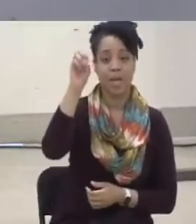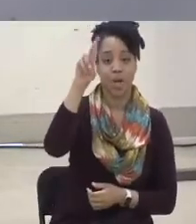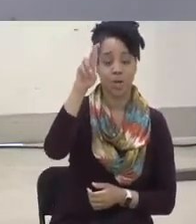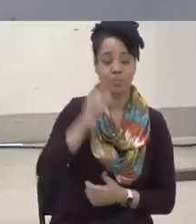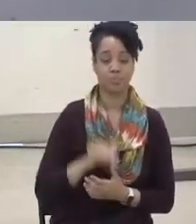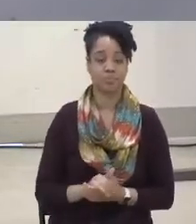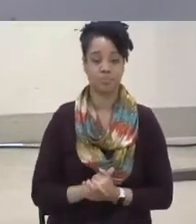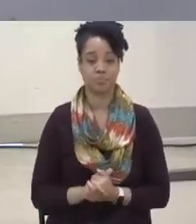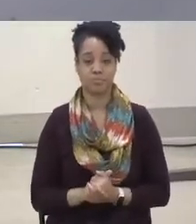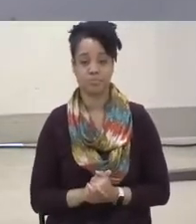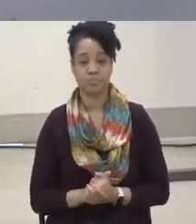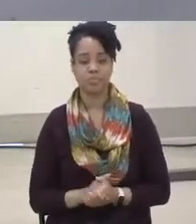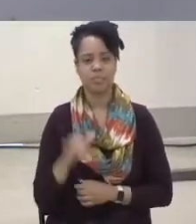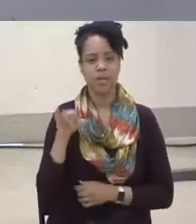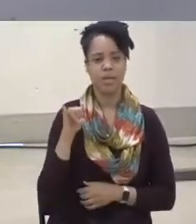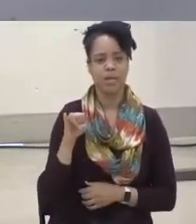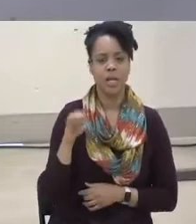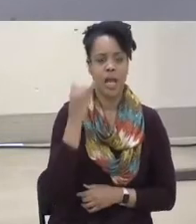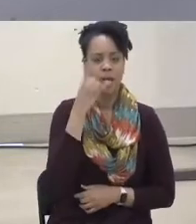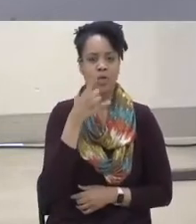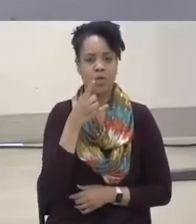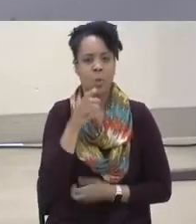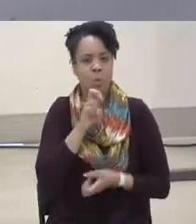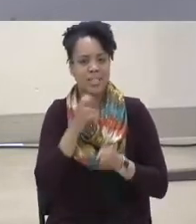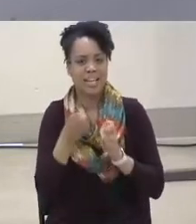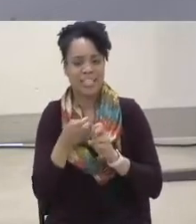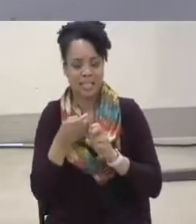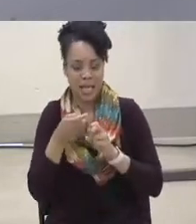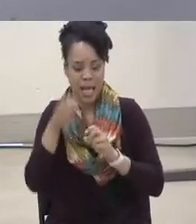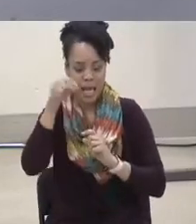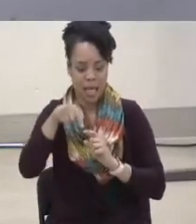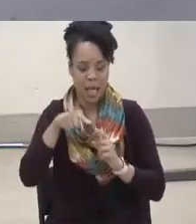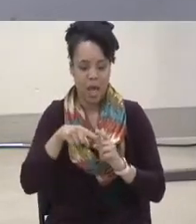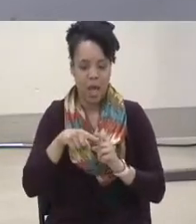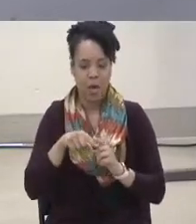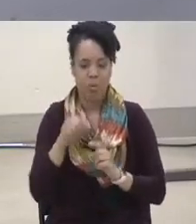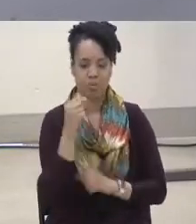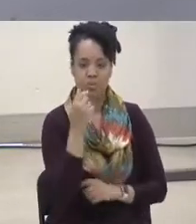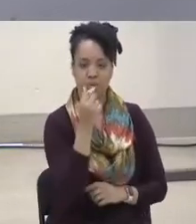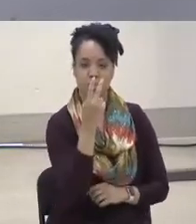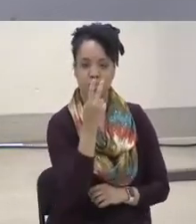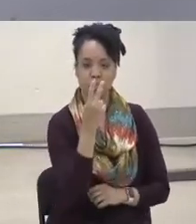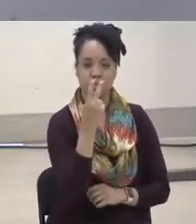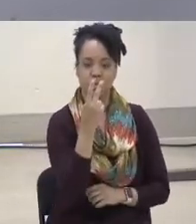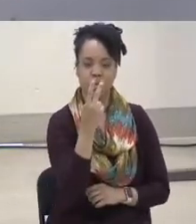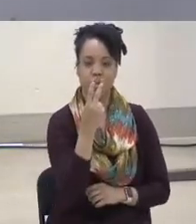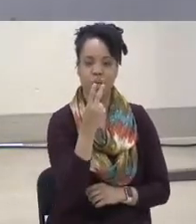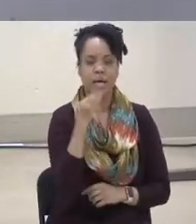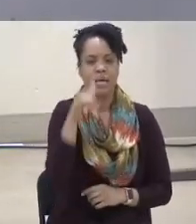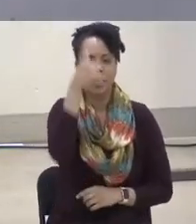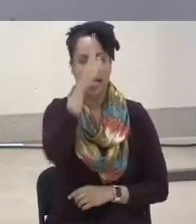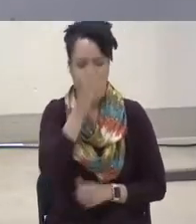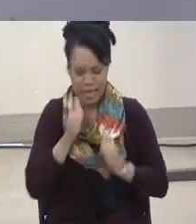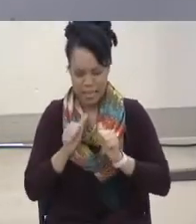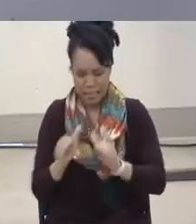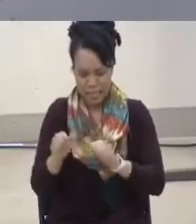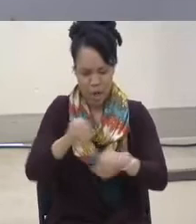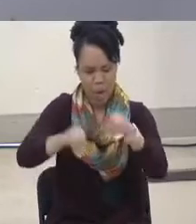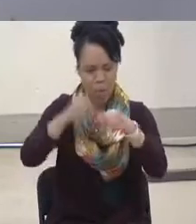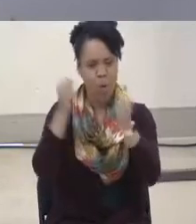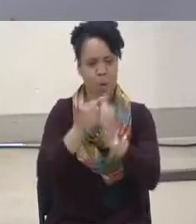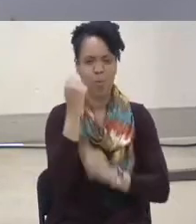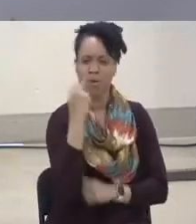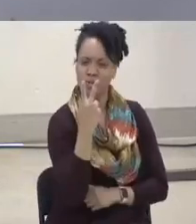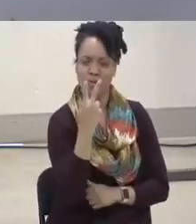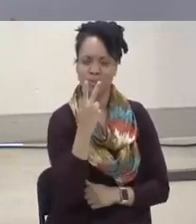y el alcalde, that if you change it down to 2, si tú lo cambias y lo reduces a 2, that God can still move with 2.